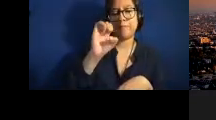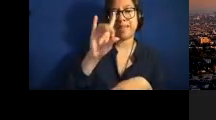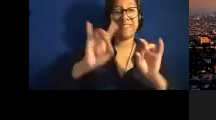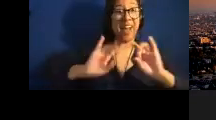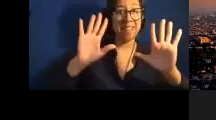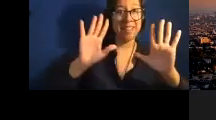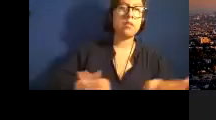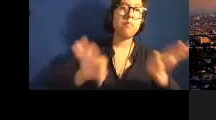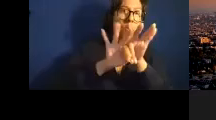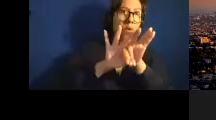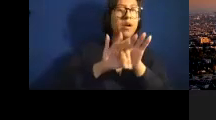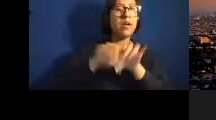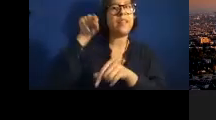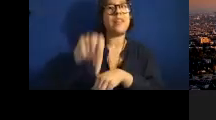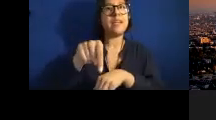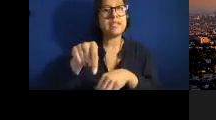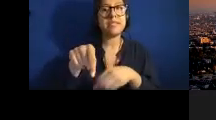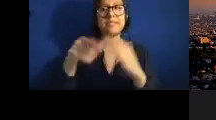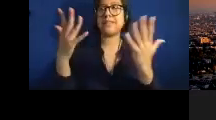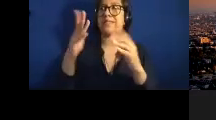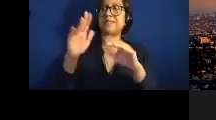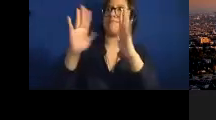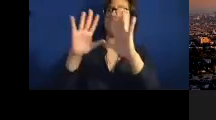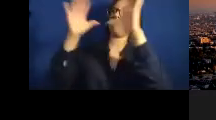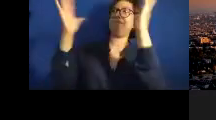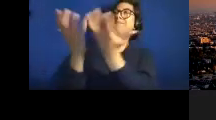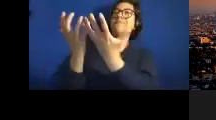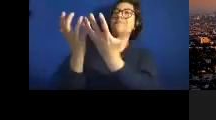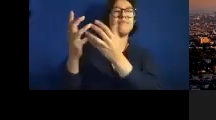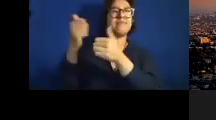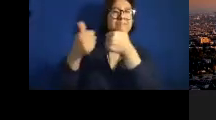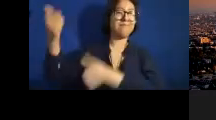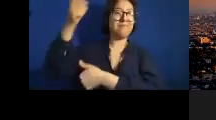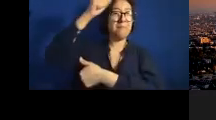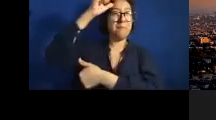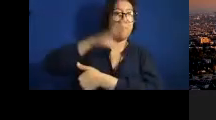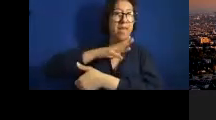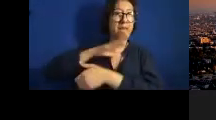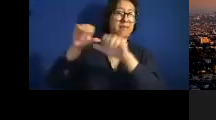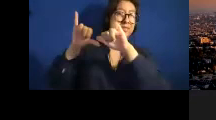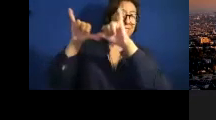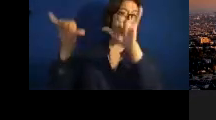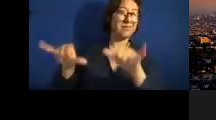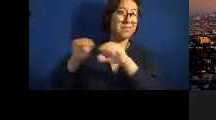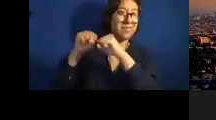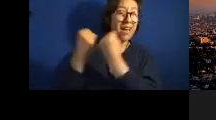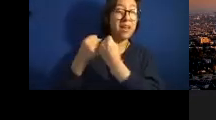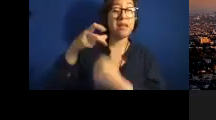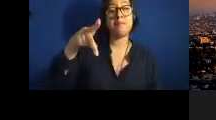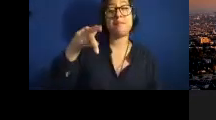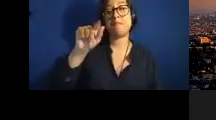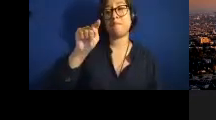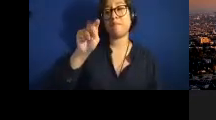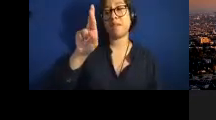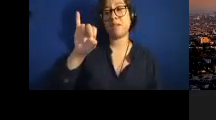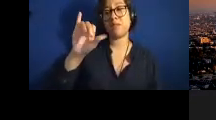really important, because in a patriarchal society, right, often our voices are invisibilized. And when I say patriarchal society, I